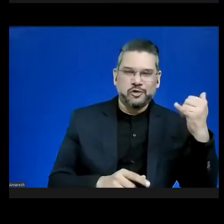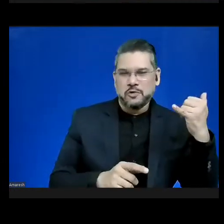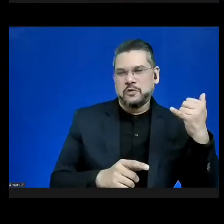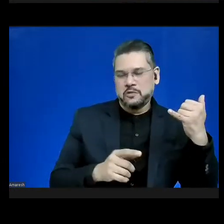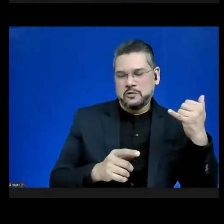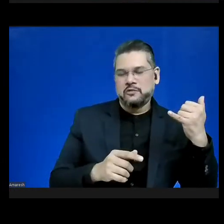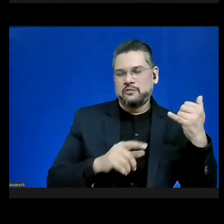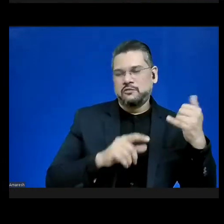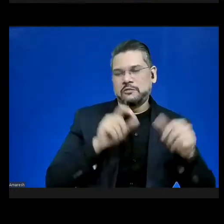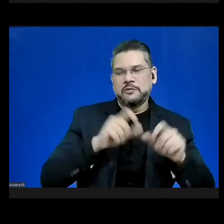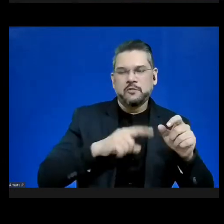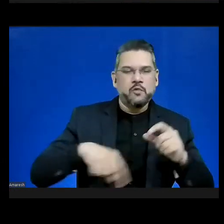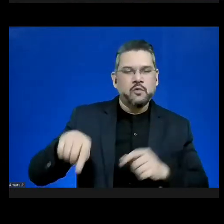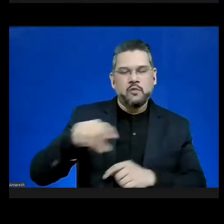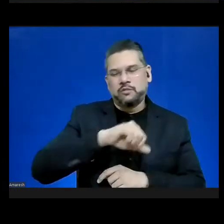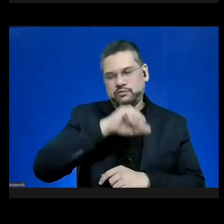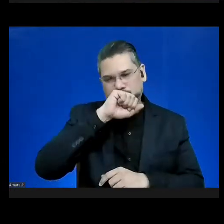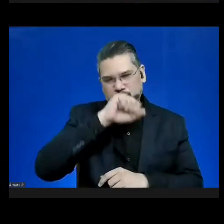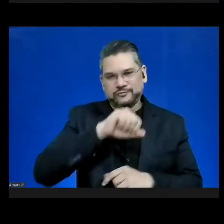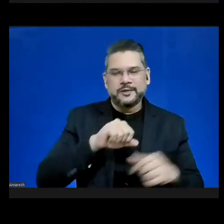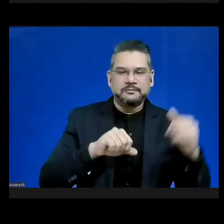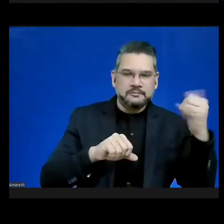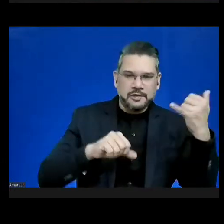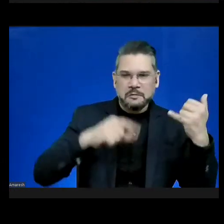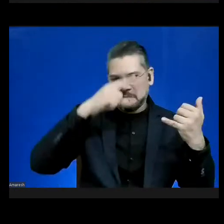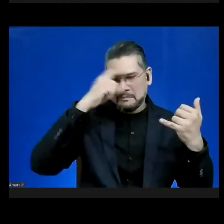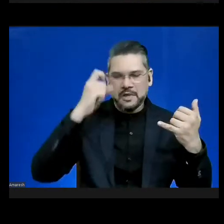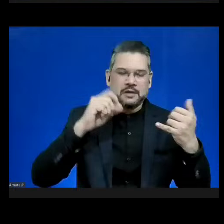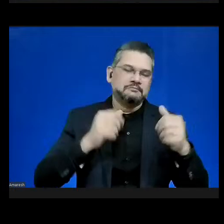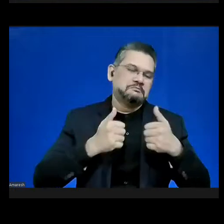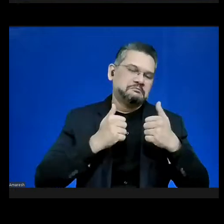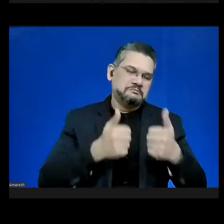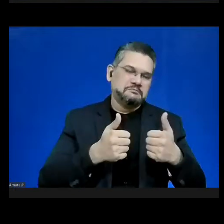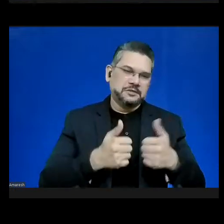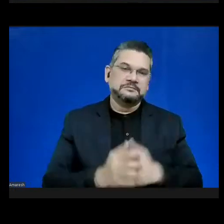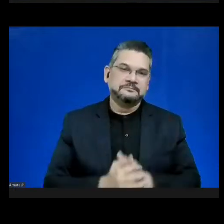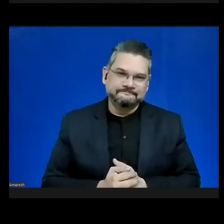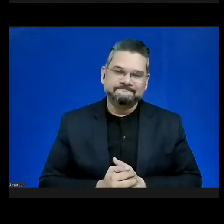do a contrast to black and yellow and all those things.